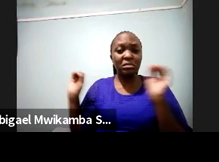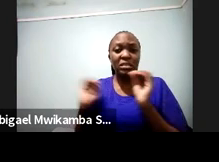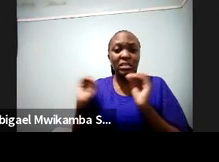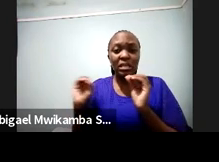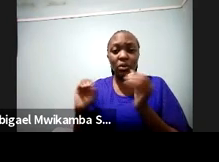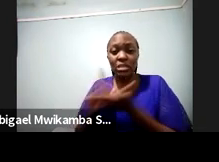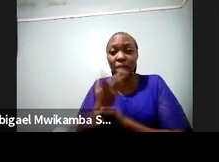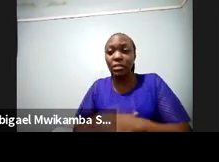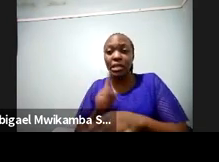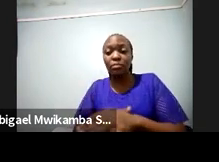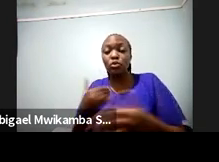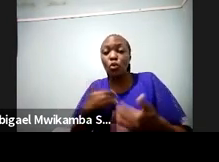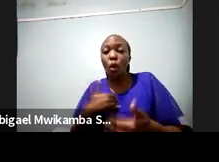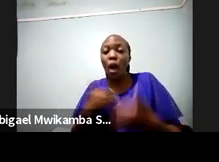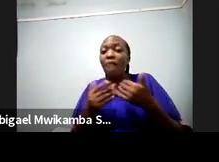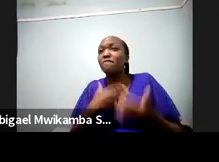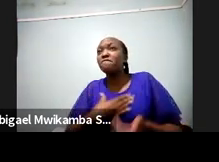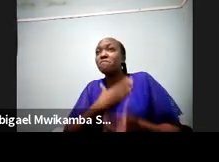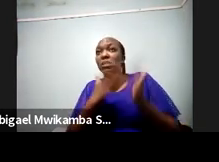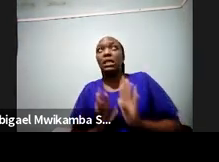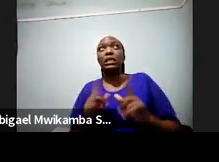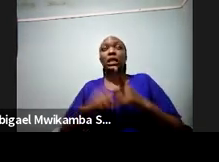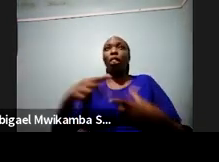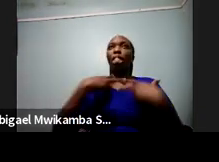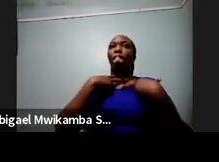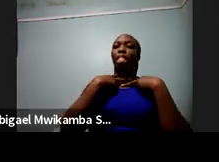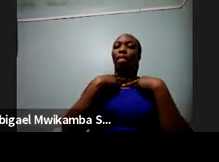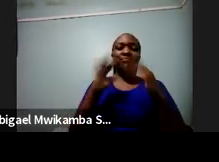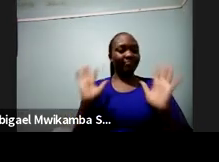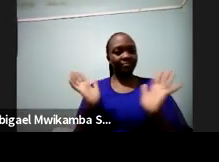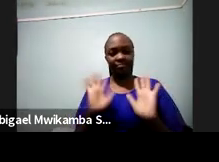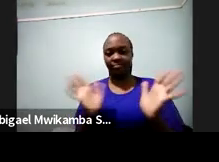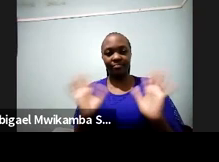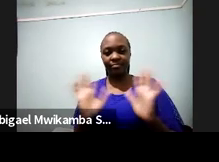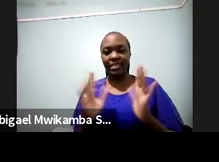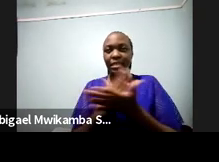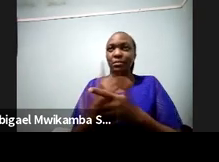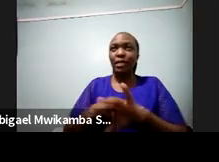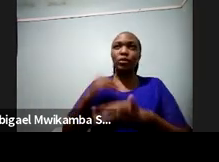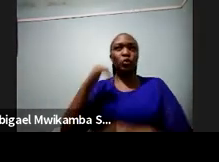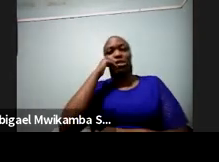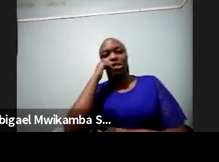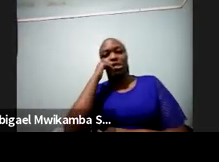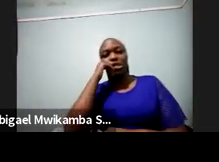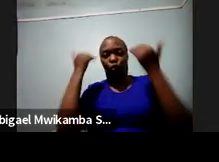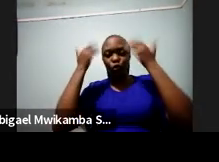other words, don't live from hand to mouth. If you really want to be what you want to be